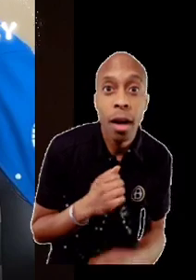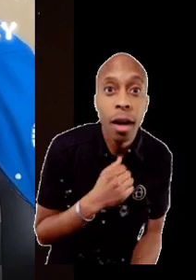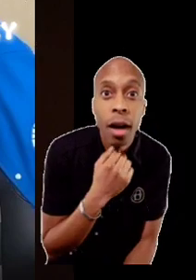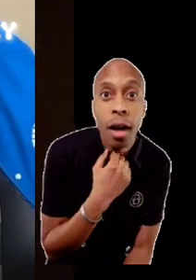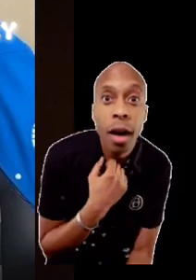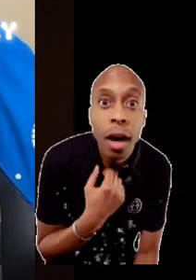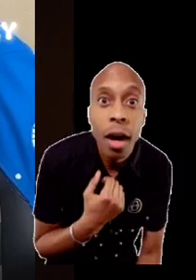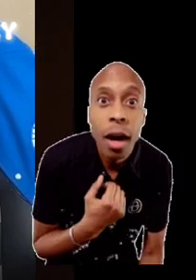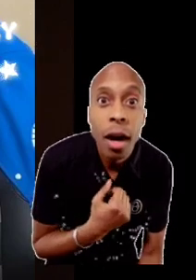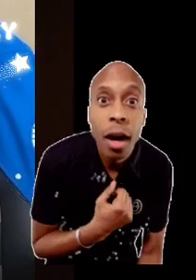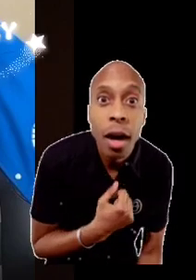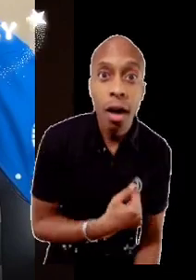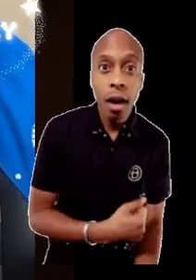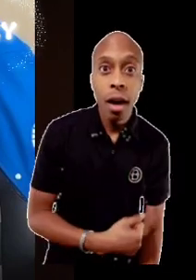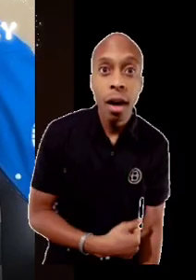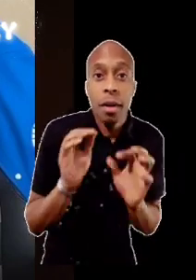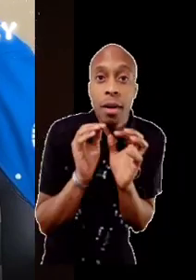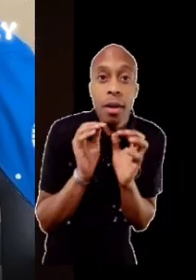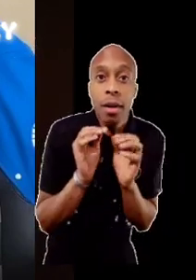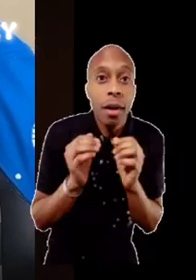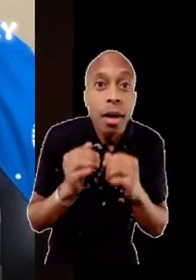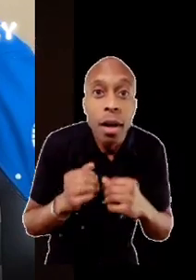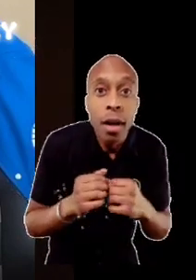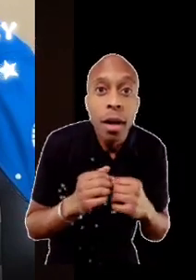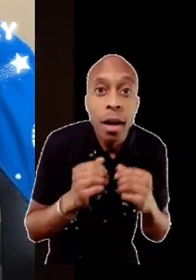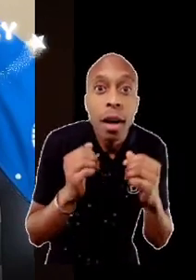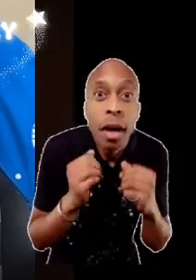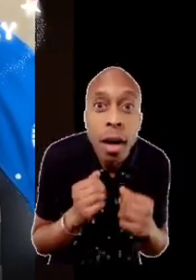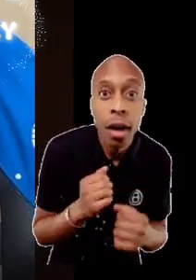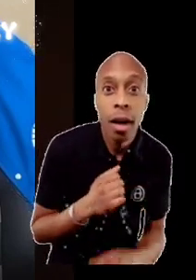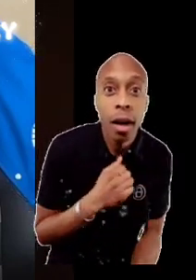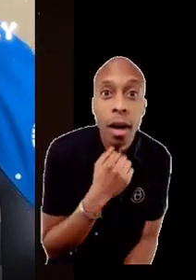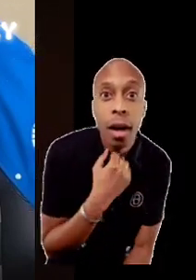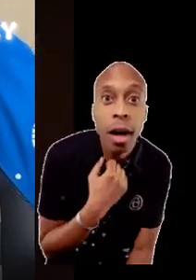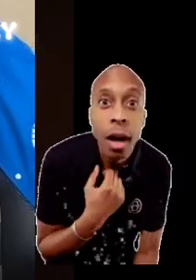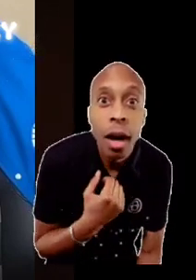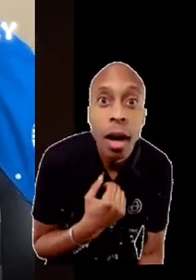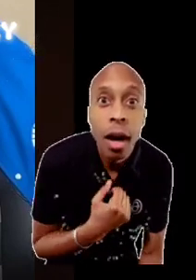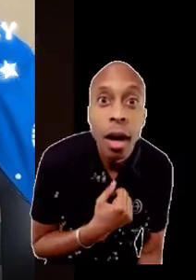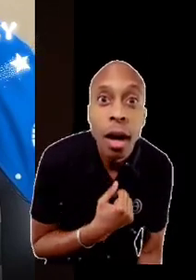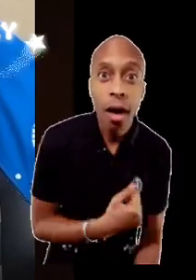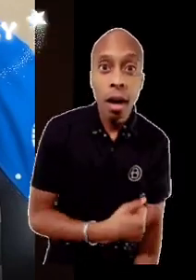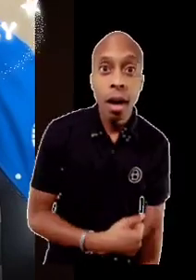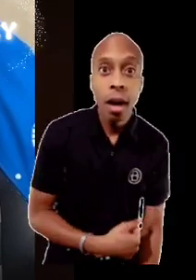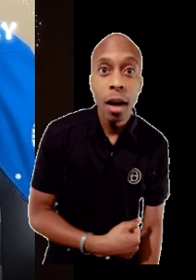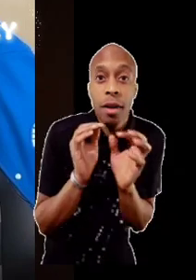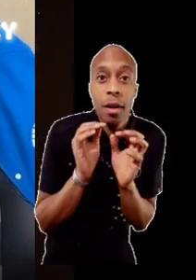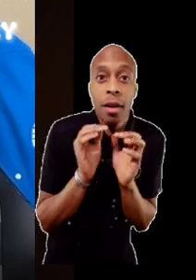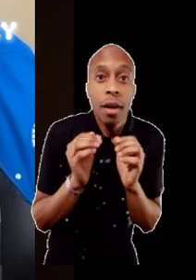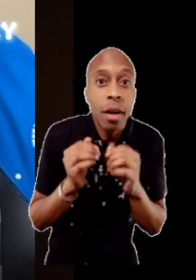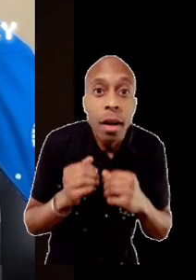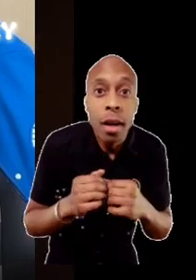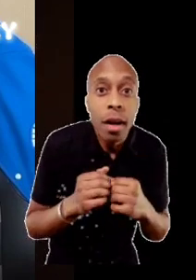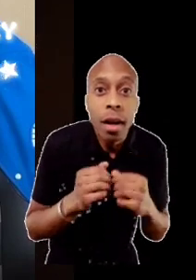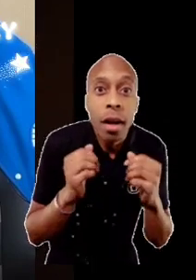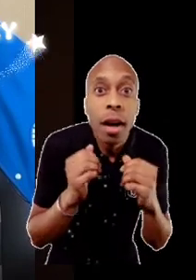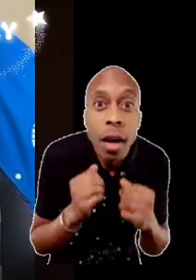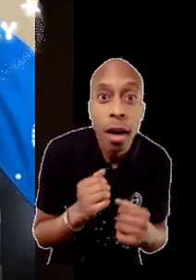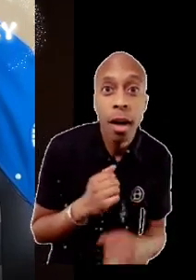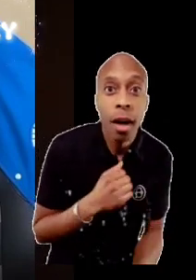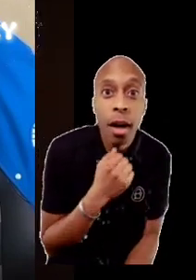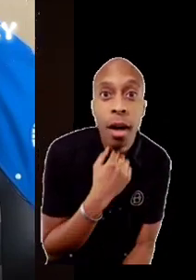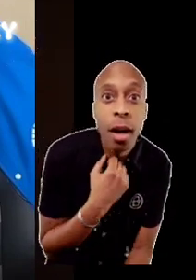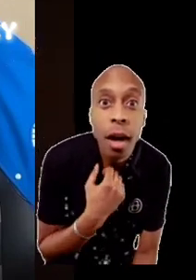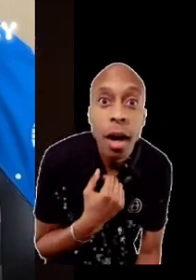And I leave room to grow. And I'm glad you gave me the ability to understand that, does that, and do that,